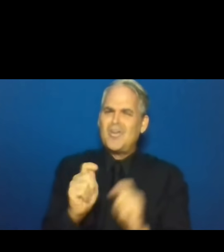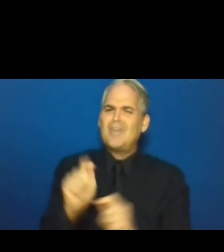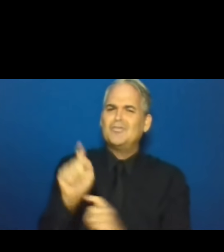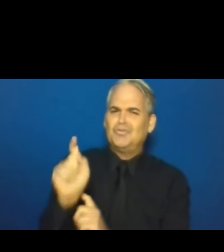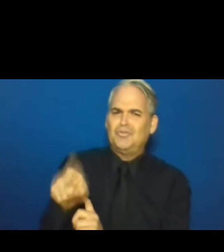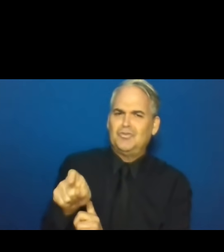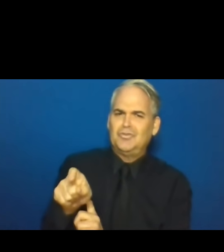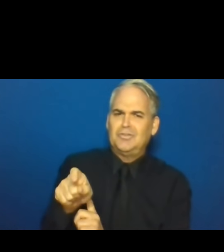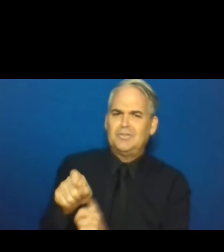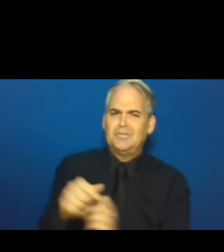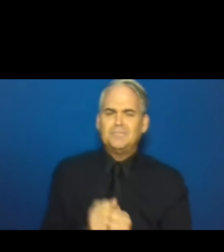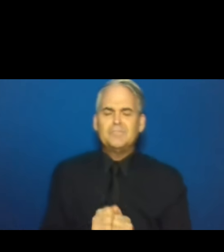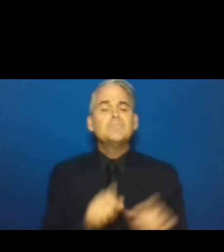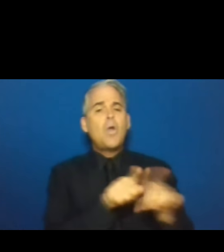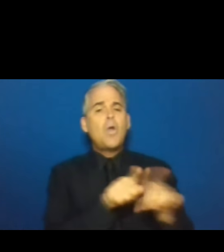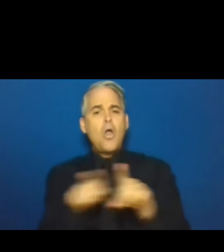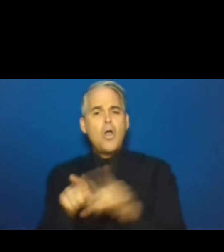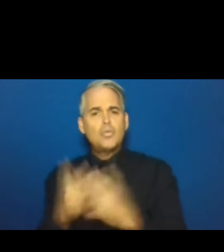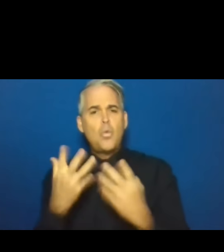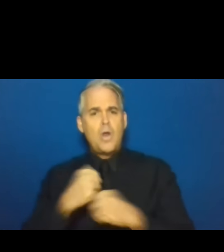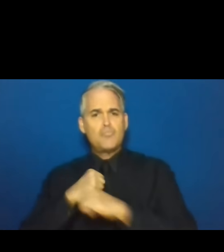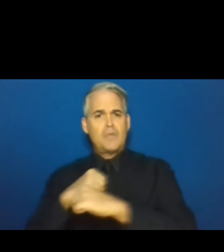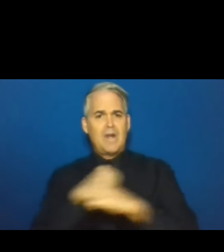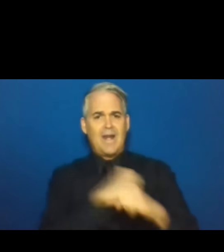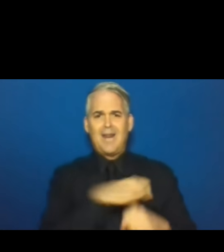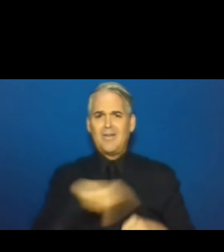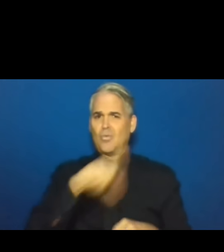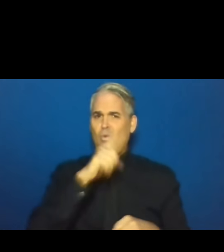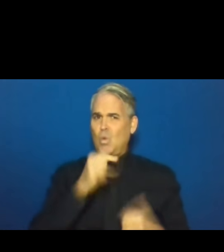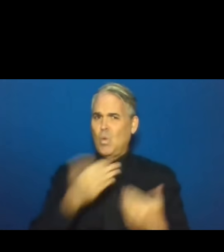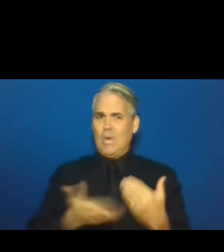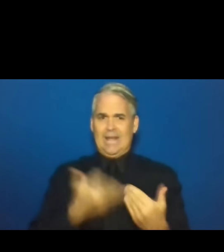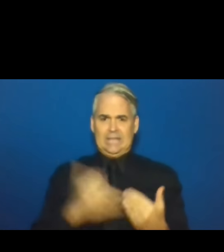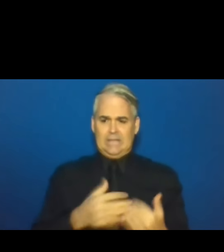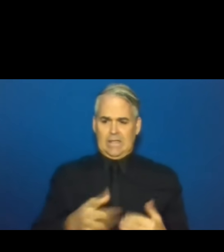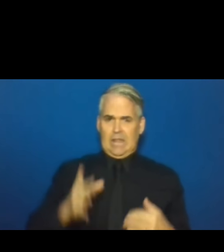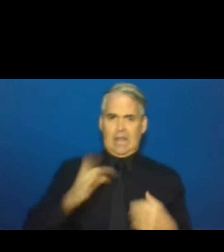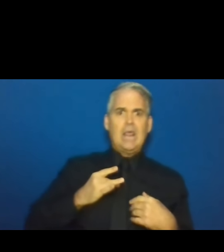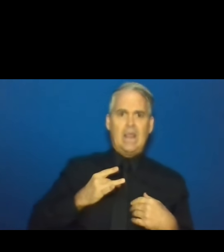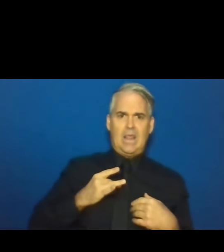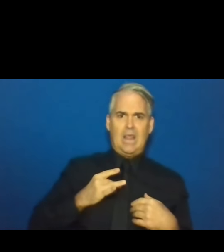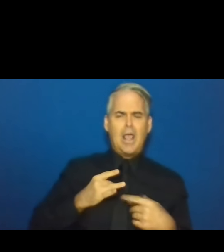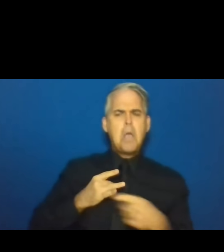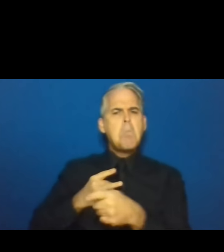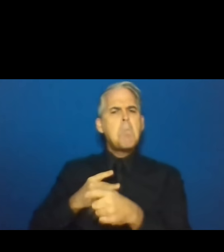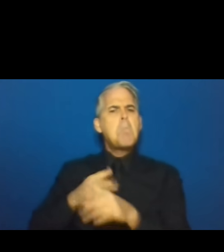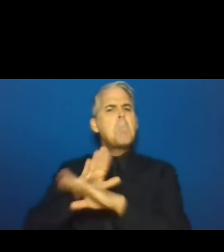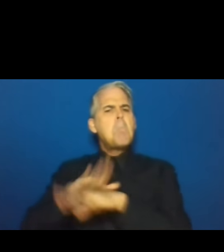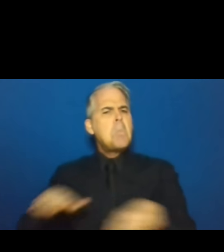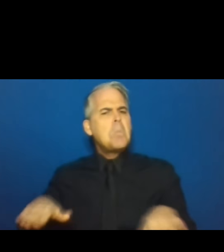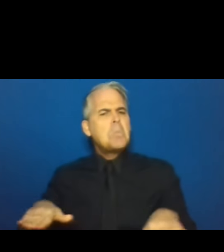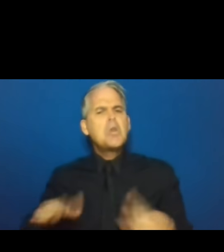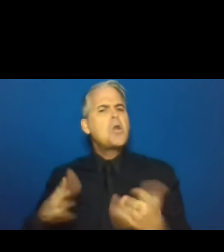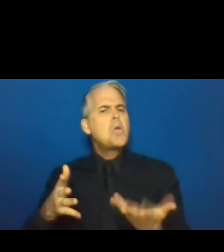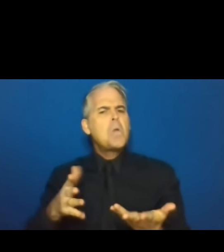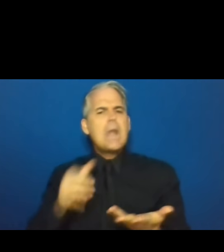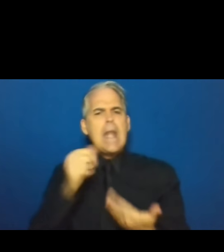our vulnerable populations. While children are not as physically vulnerable to COVID-19 as